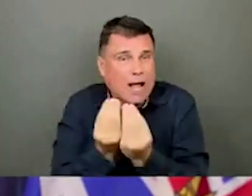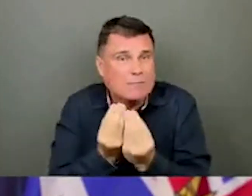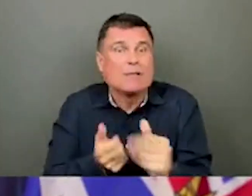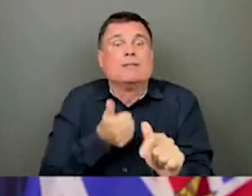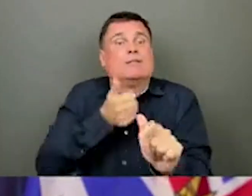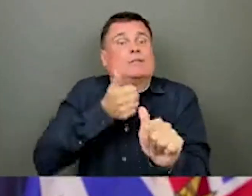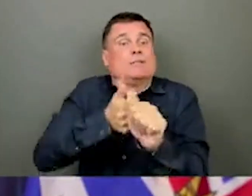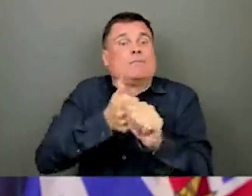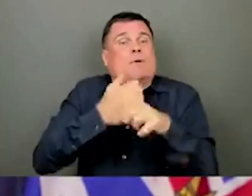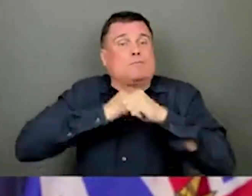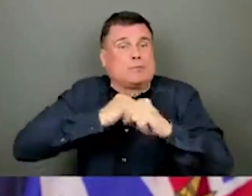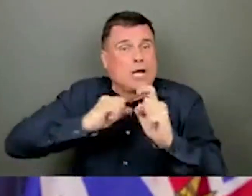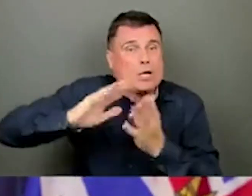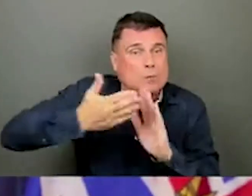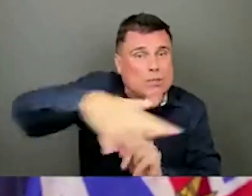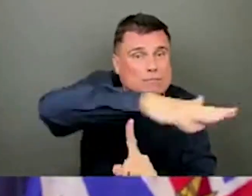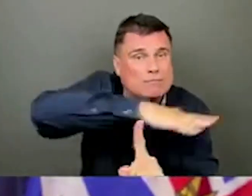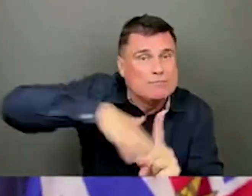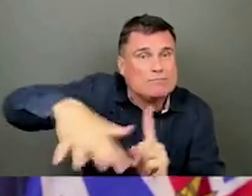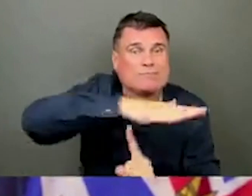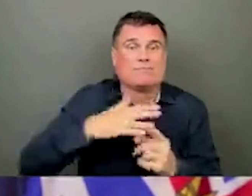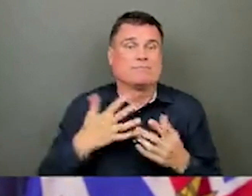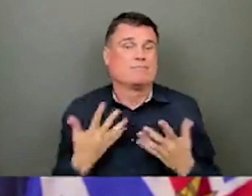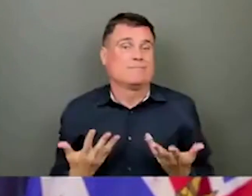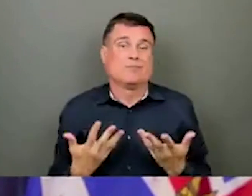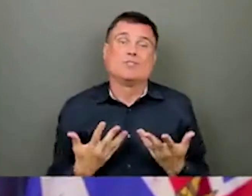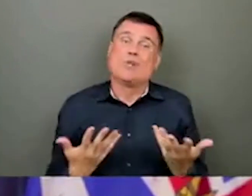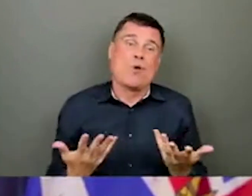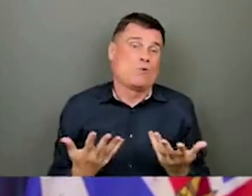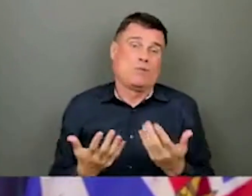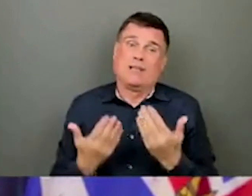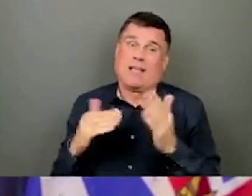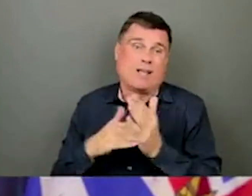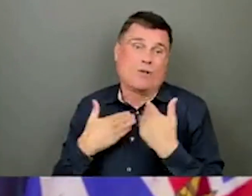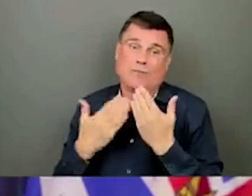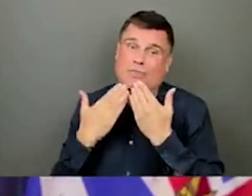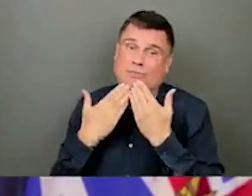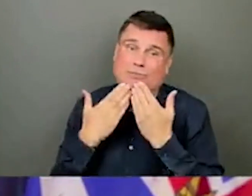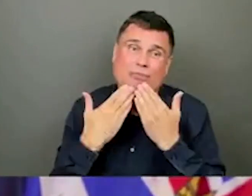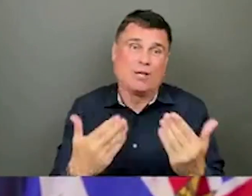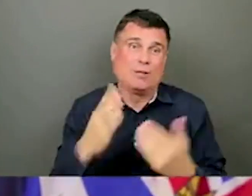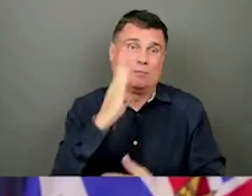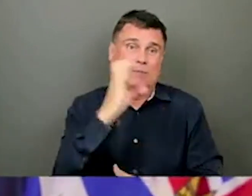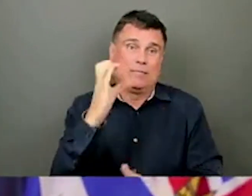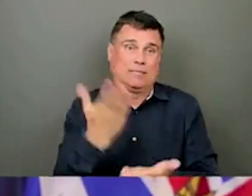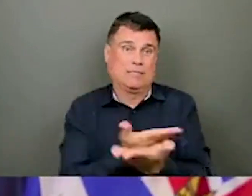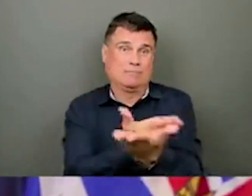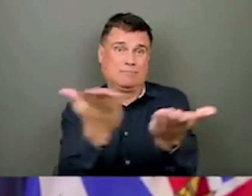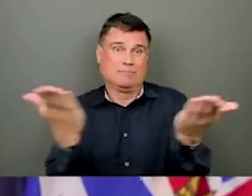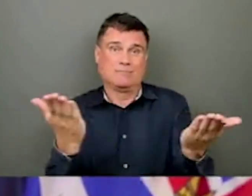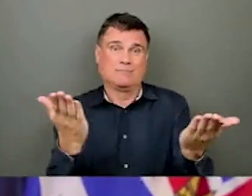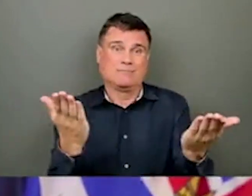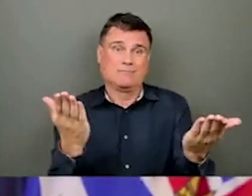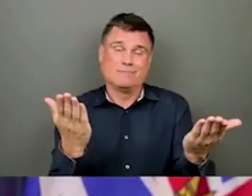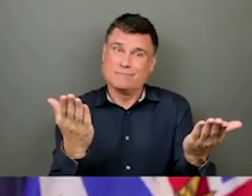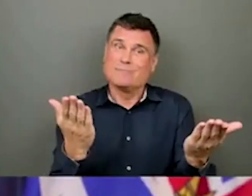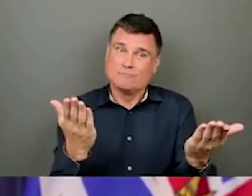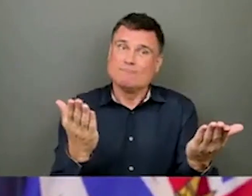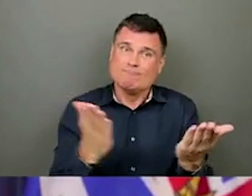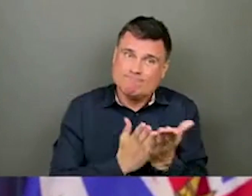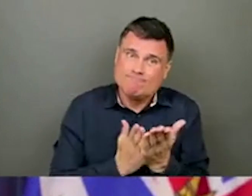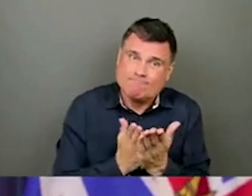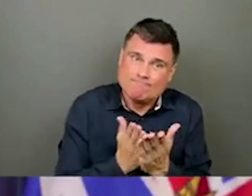events. I want to thank everyone in BC for their continuing effort in this very challenging time of the COVID-19